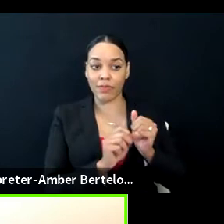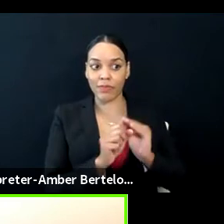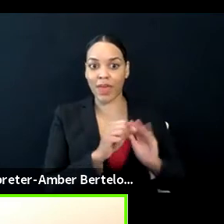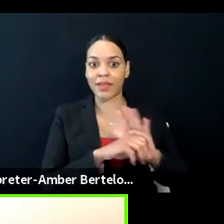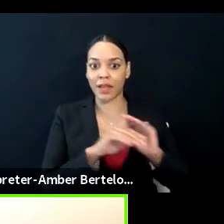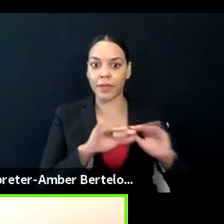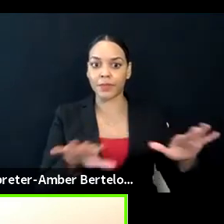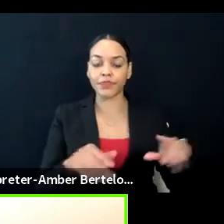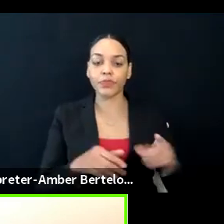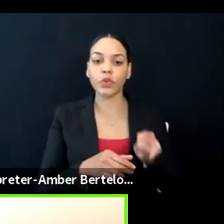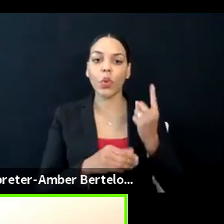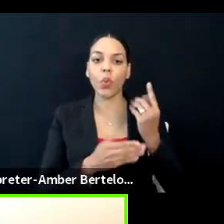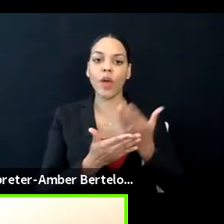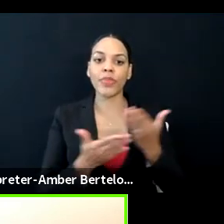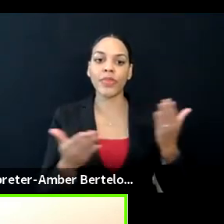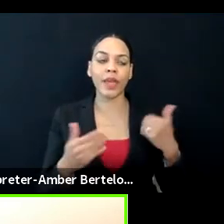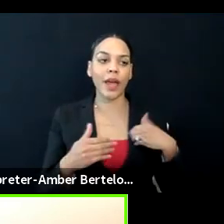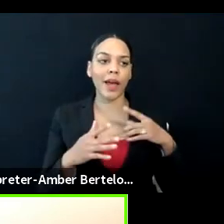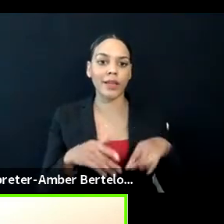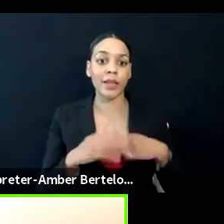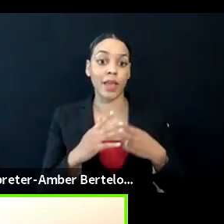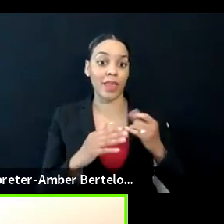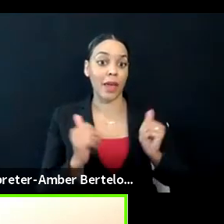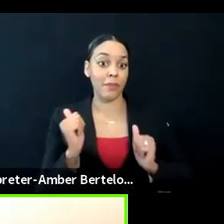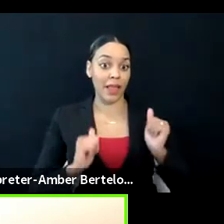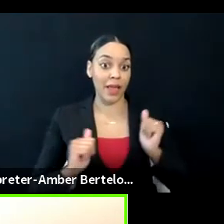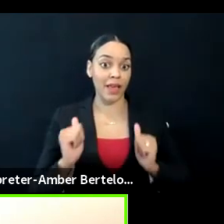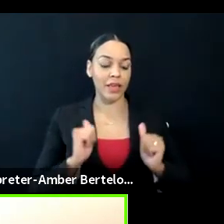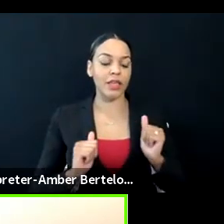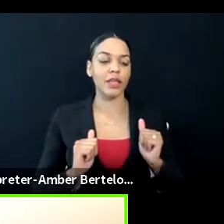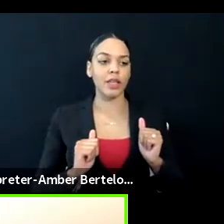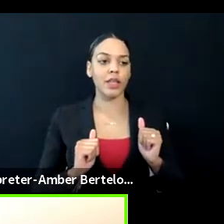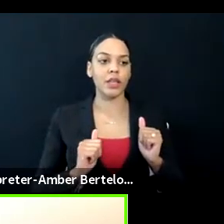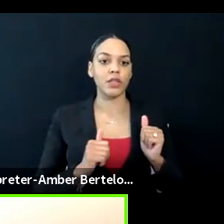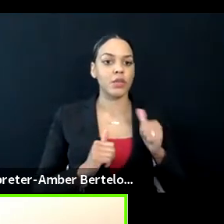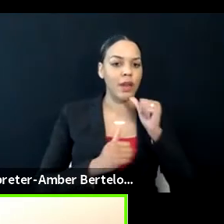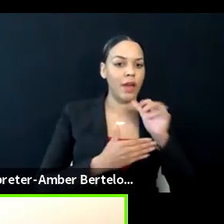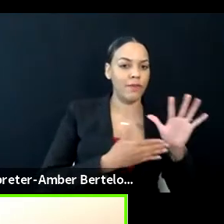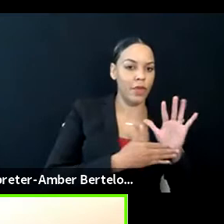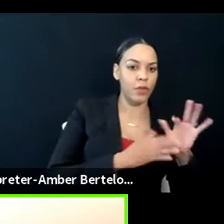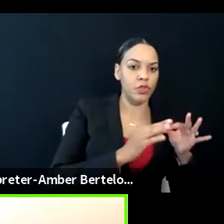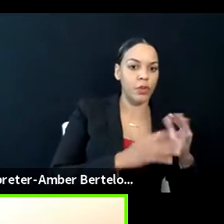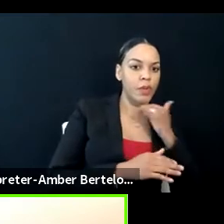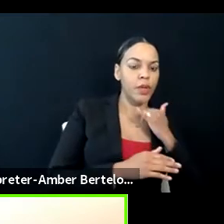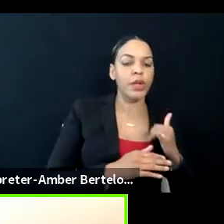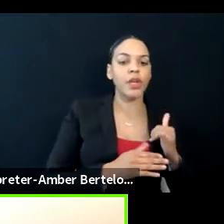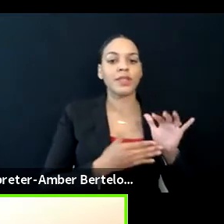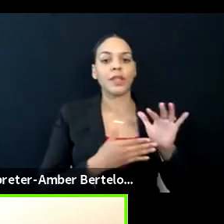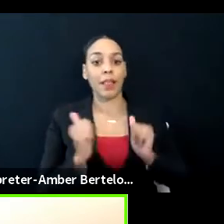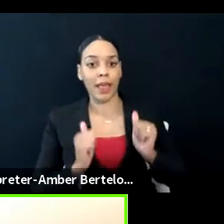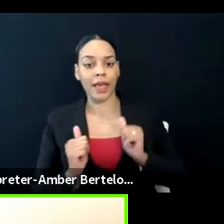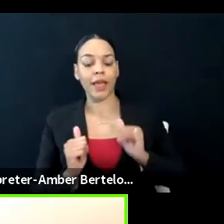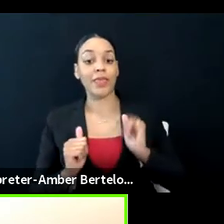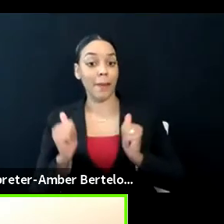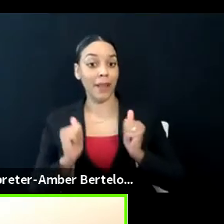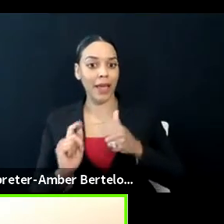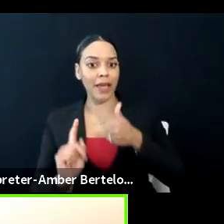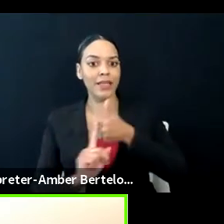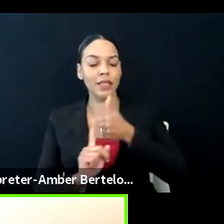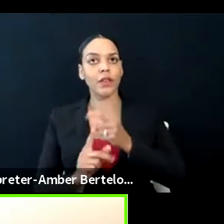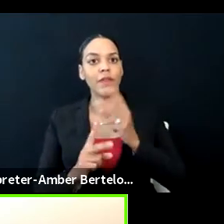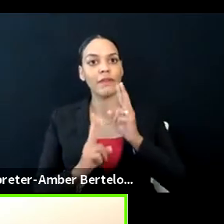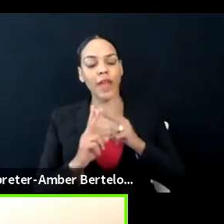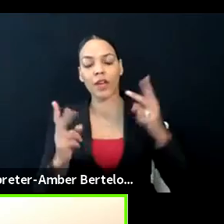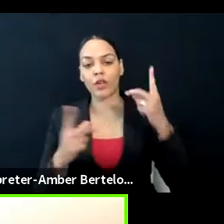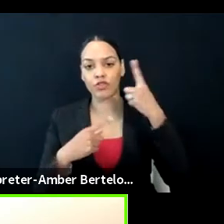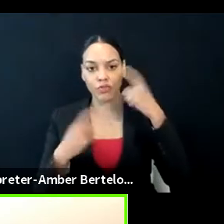implemented, because that play, for anybody who's familiar with it, it is very traumatic because it's something that we continue to